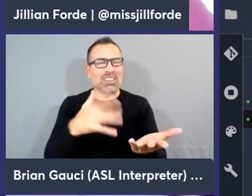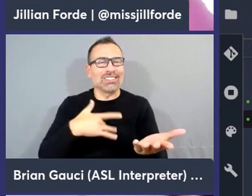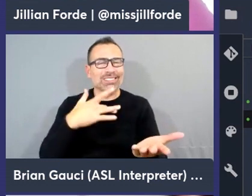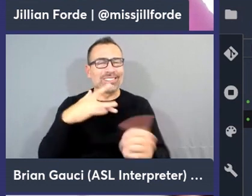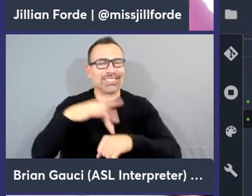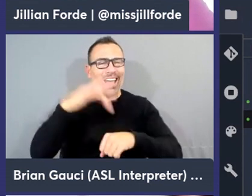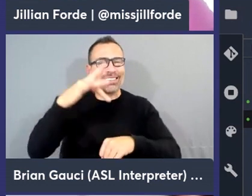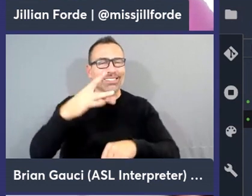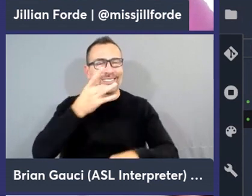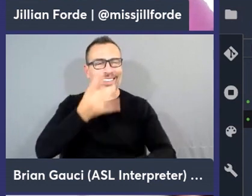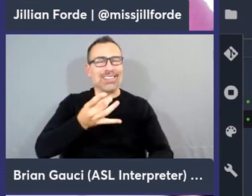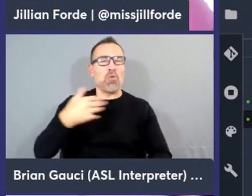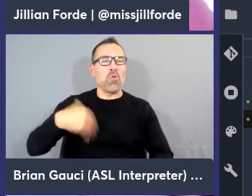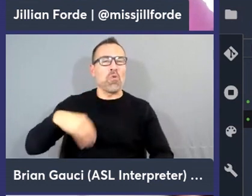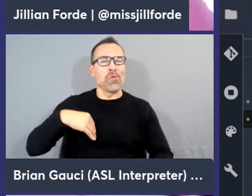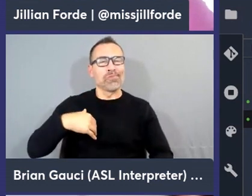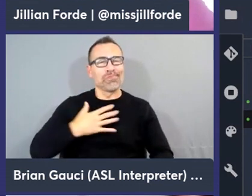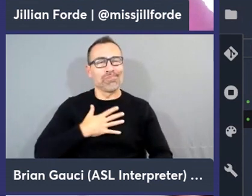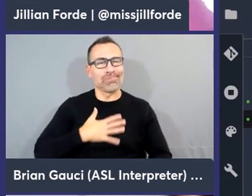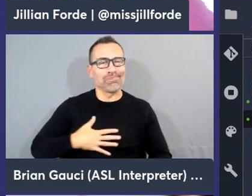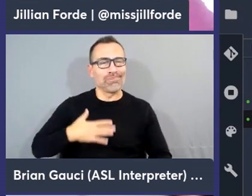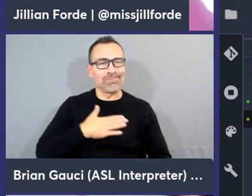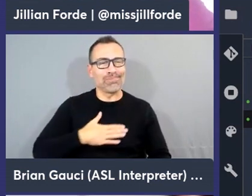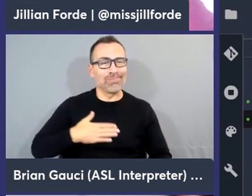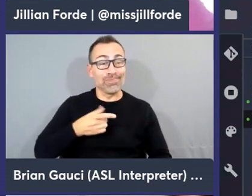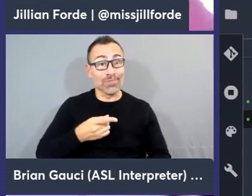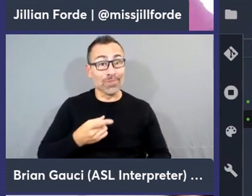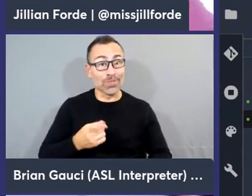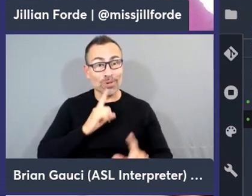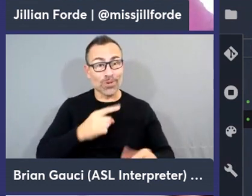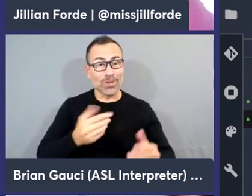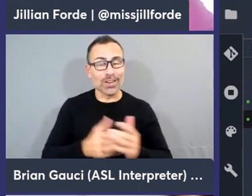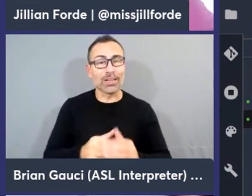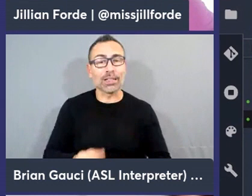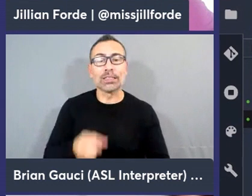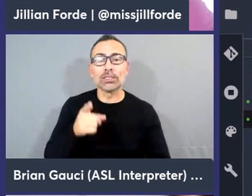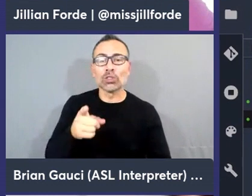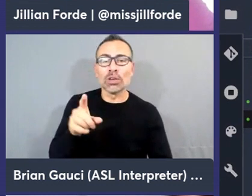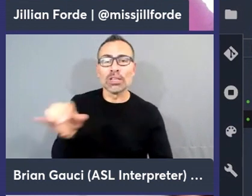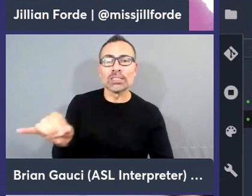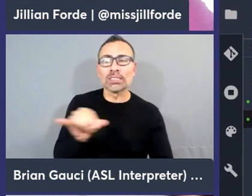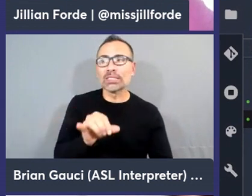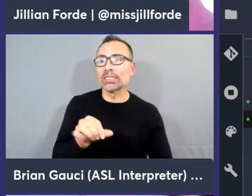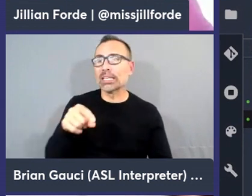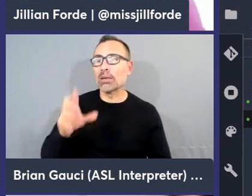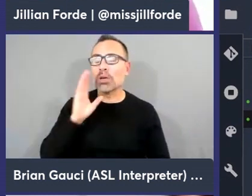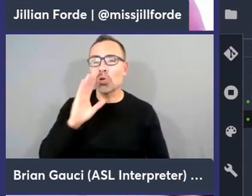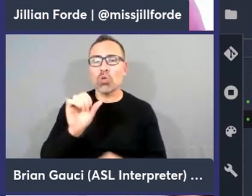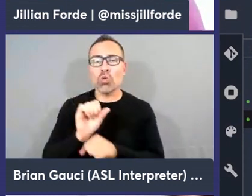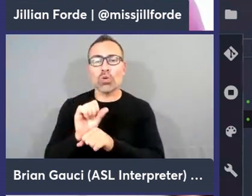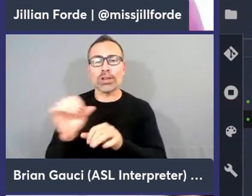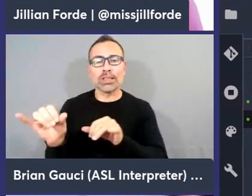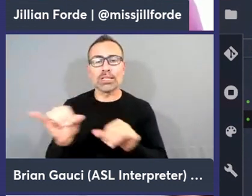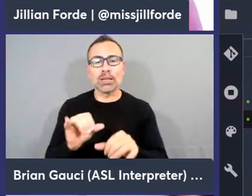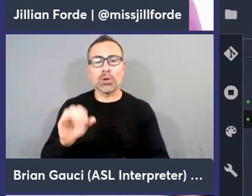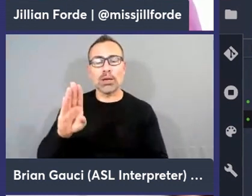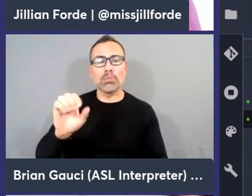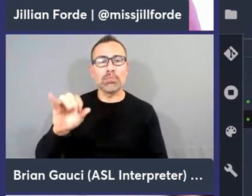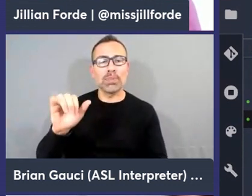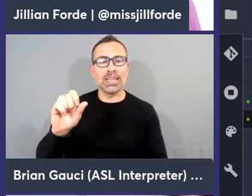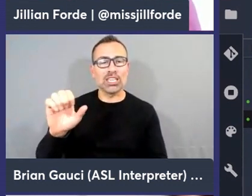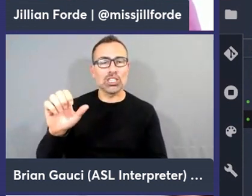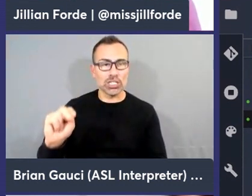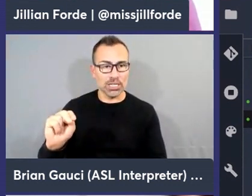has given you a quick reward. So essentially, Bayesian optimization also works in that fashion. So it actually looks